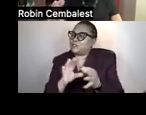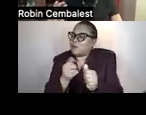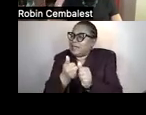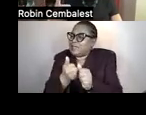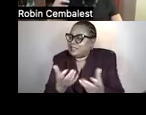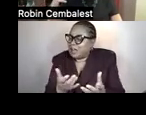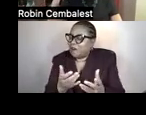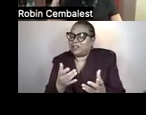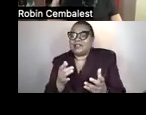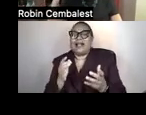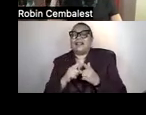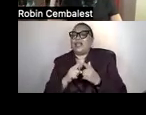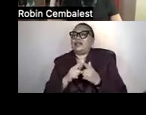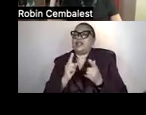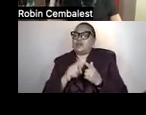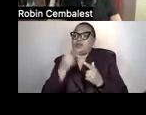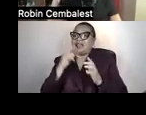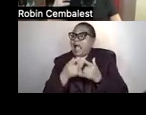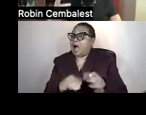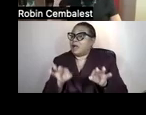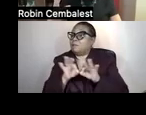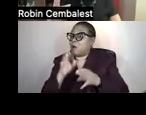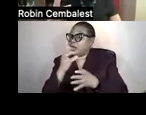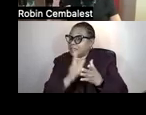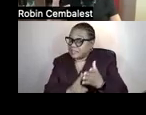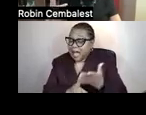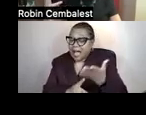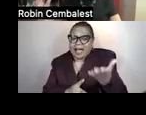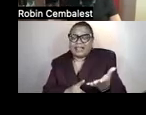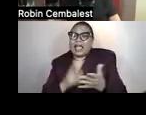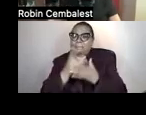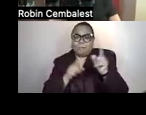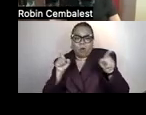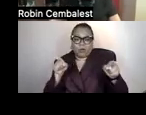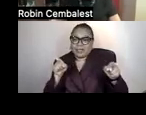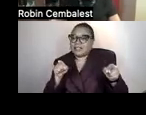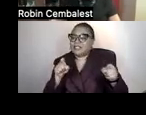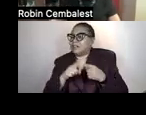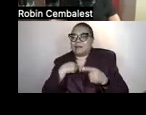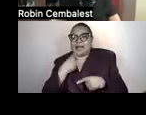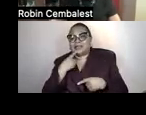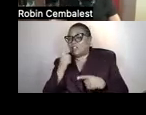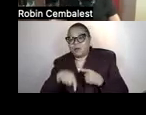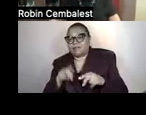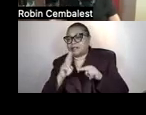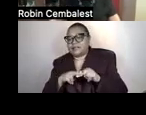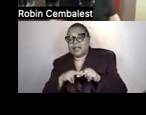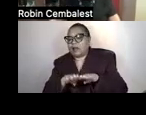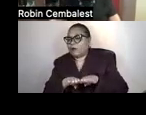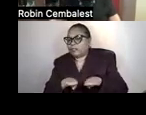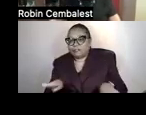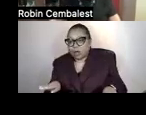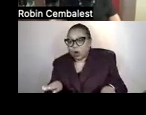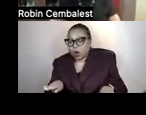right? We see how important design is in both of these cases. Now, I'm not saying you have to sit on the floor